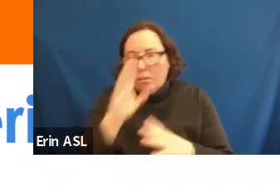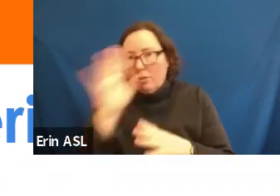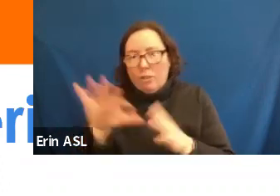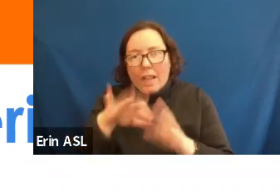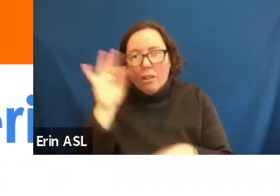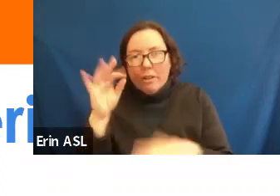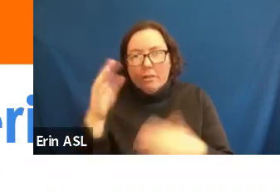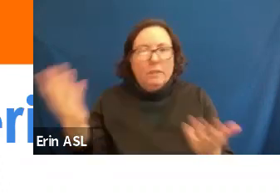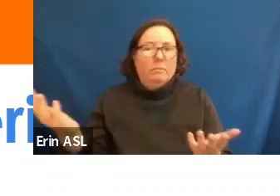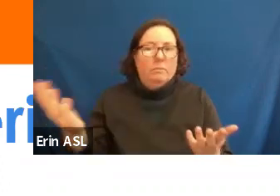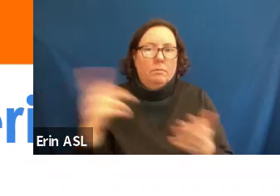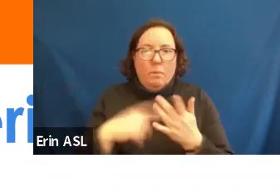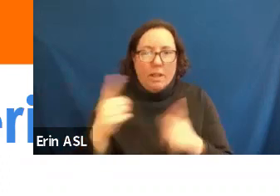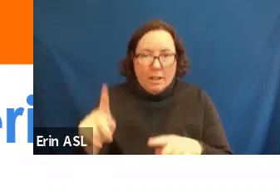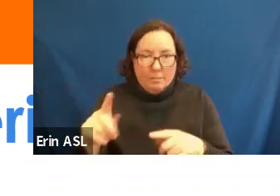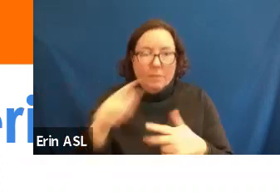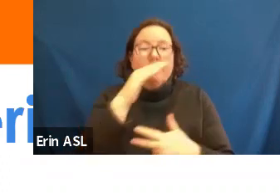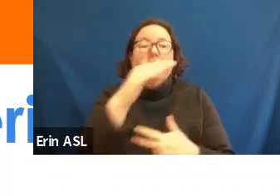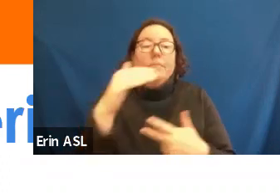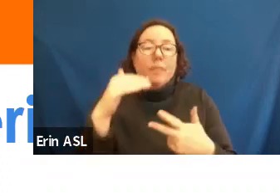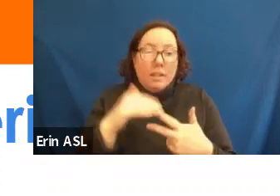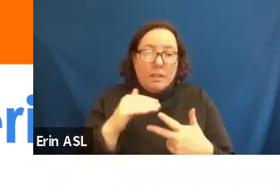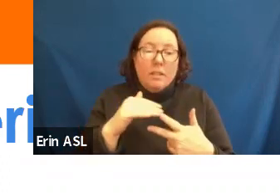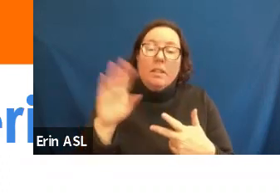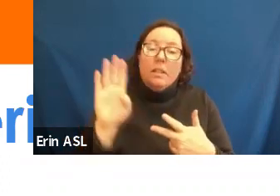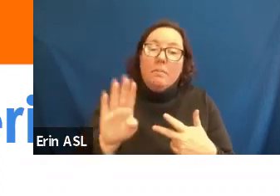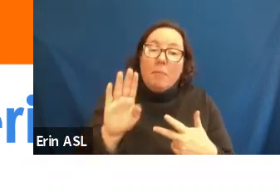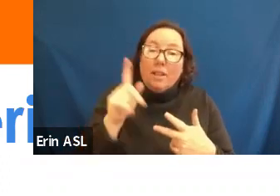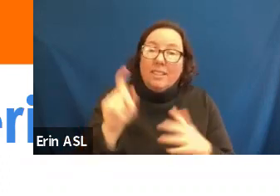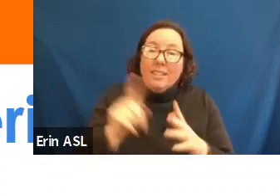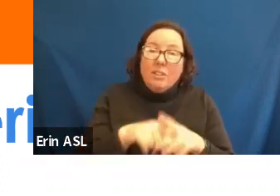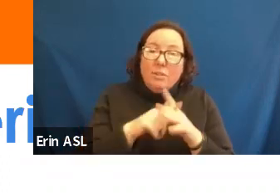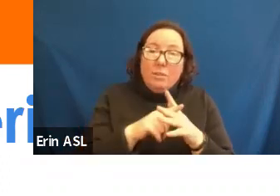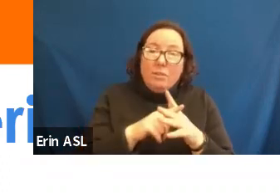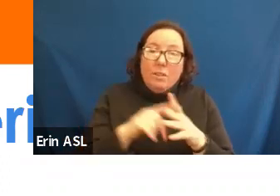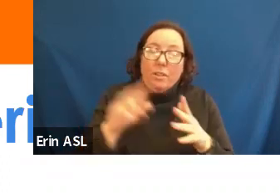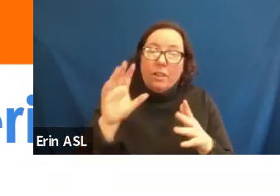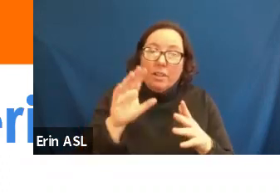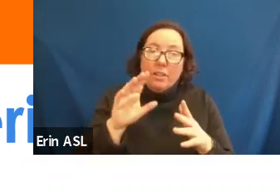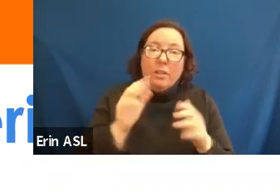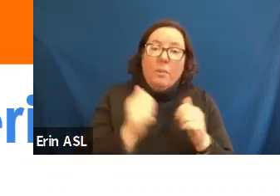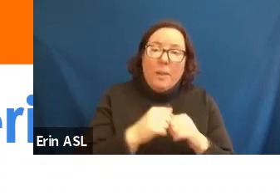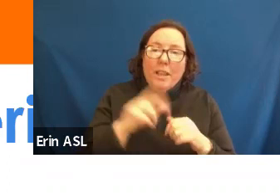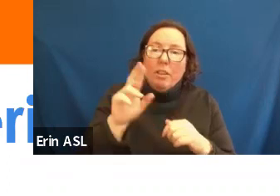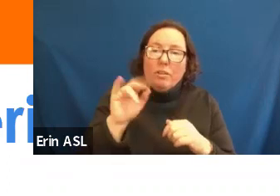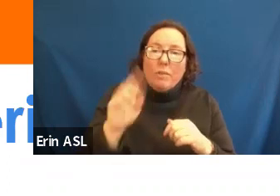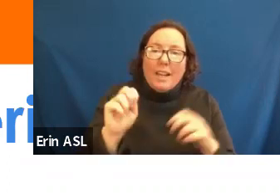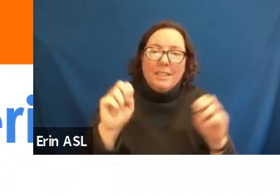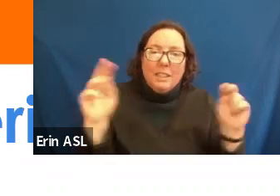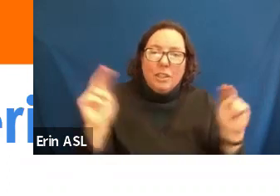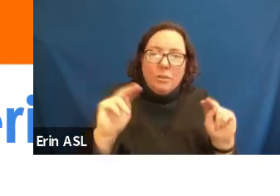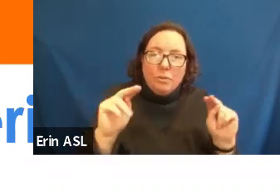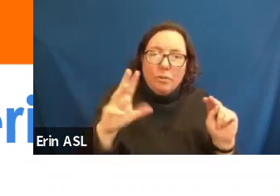by assessing race neutral and generalized race conscious